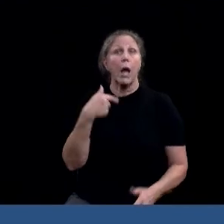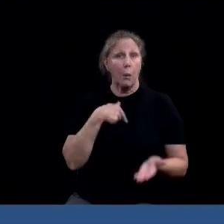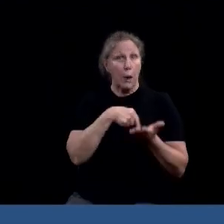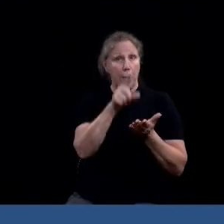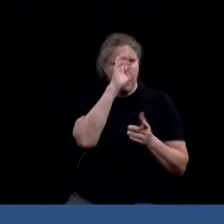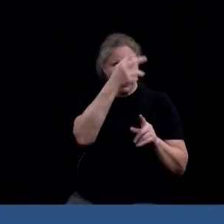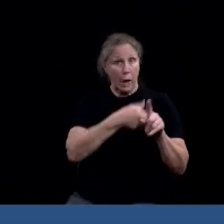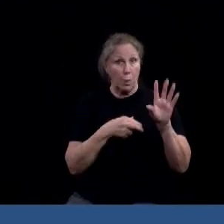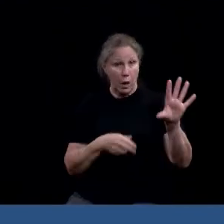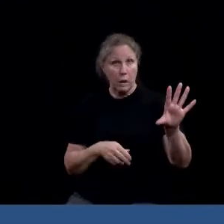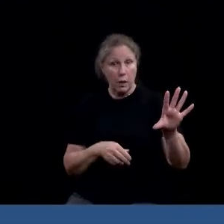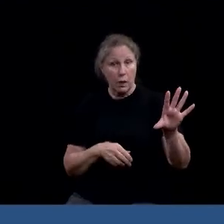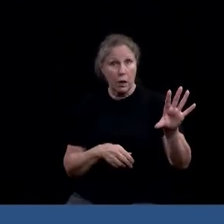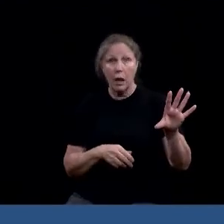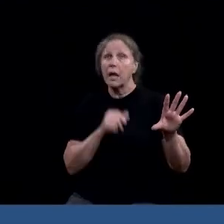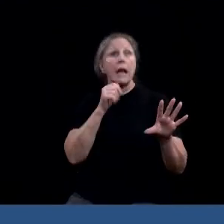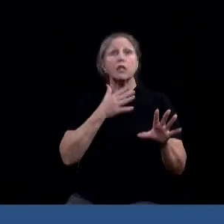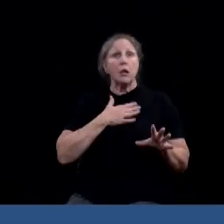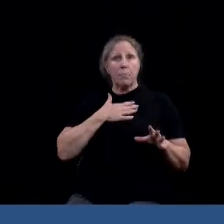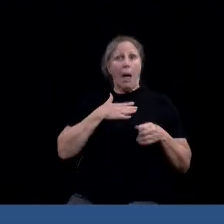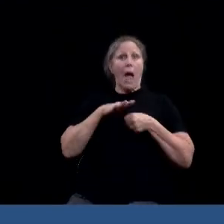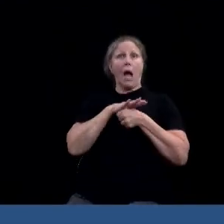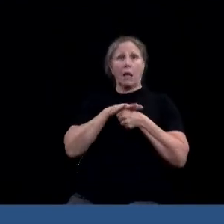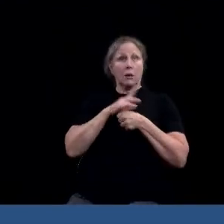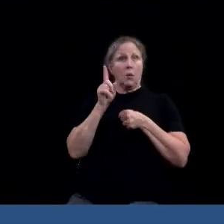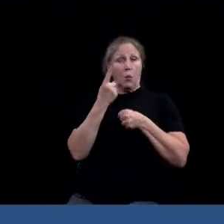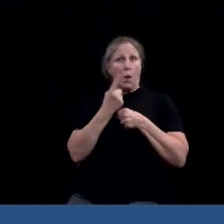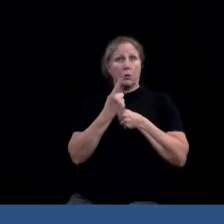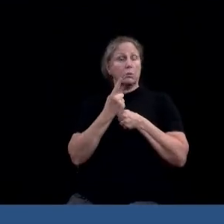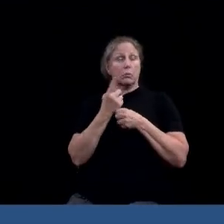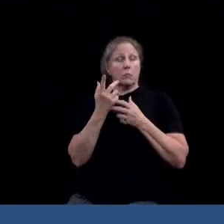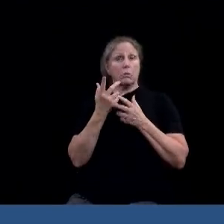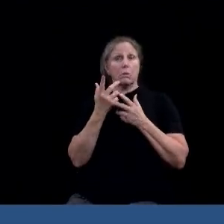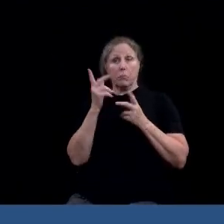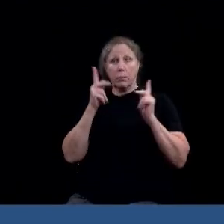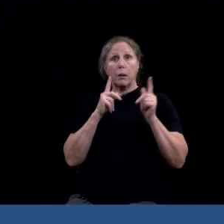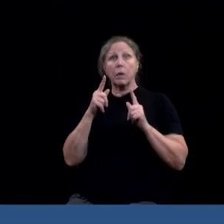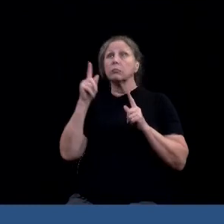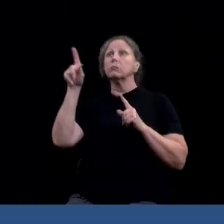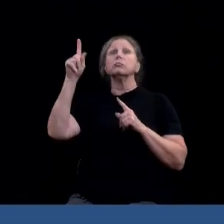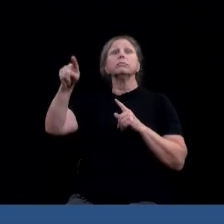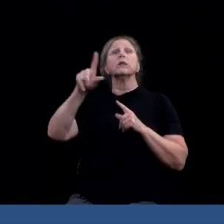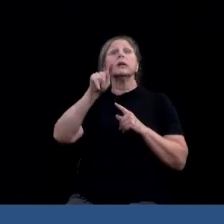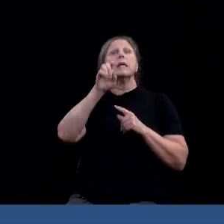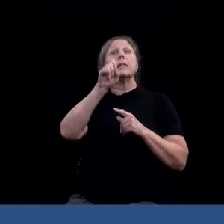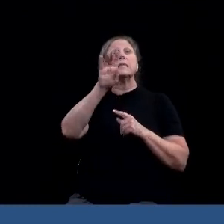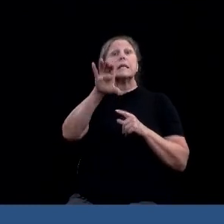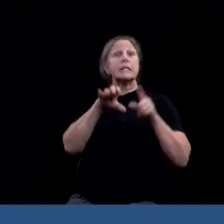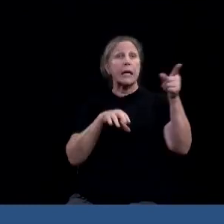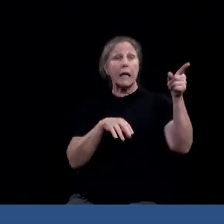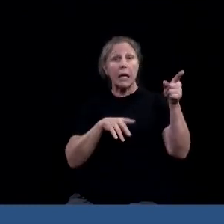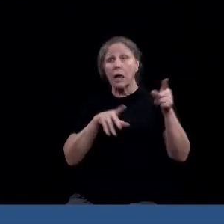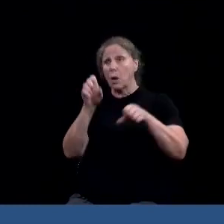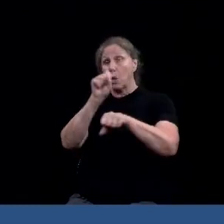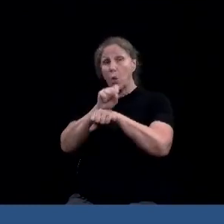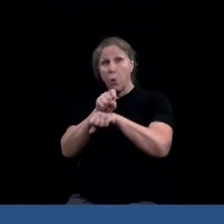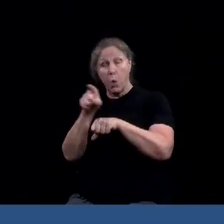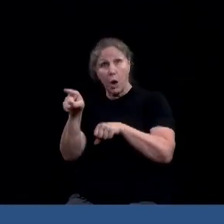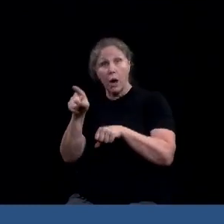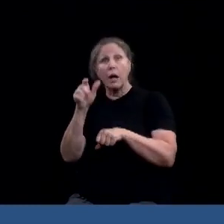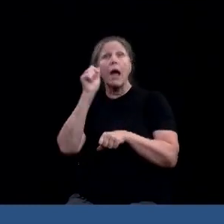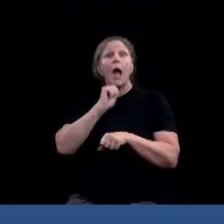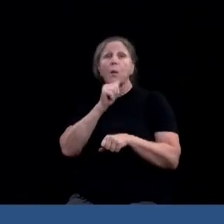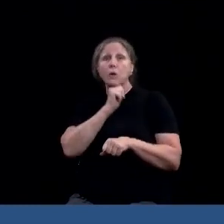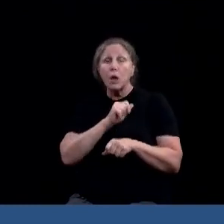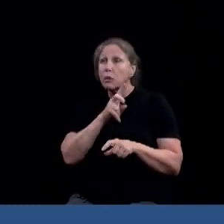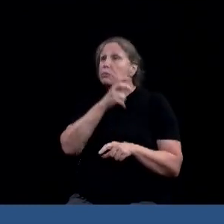area. We've had people graduate from TSTC and go to work in Arizona or somewhere else, and we